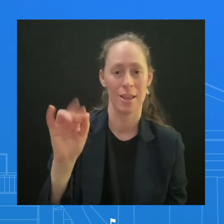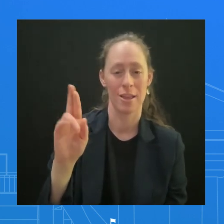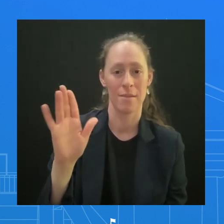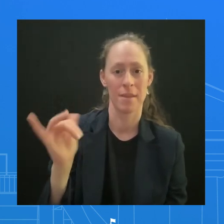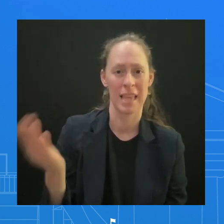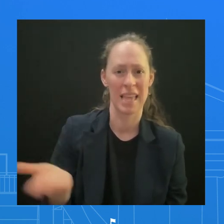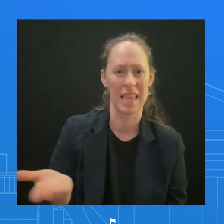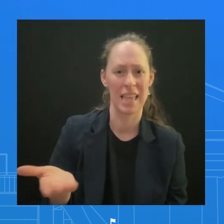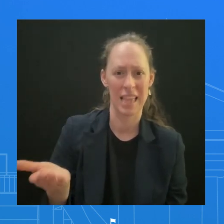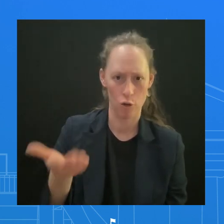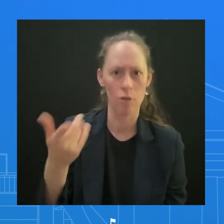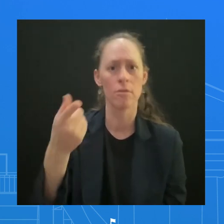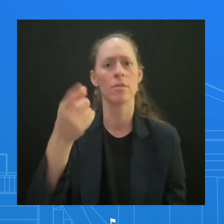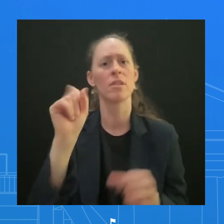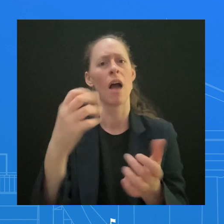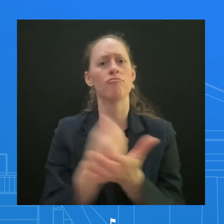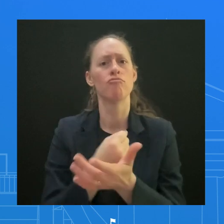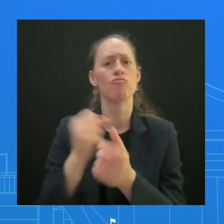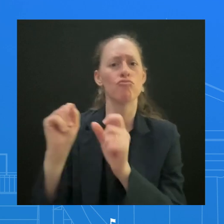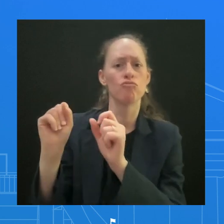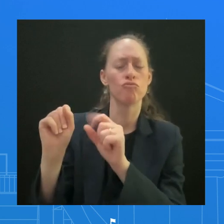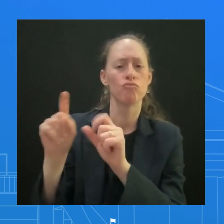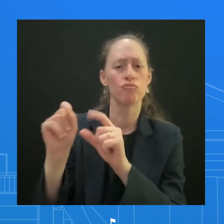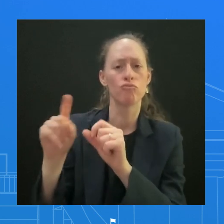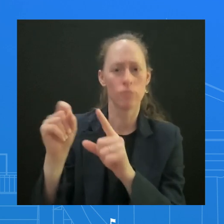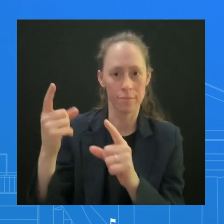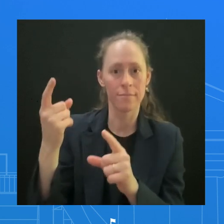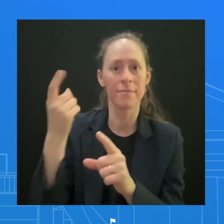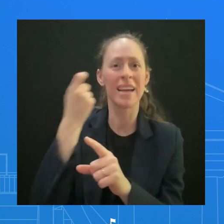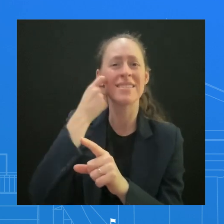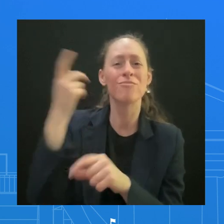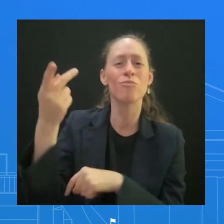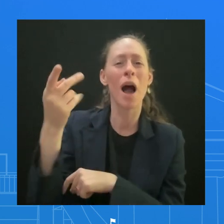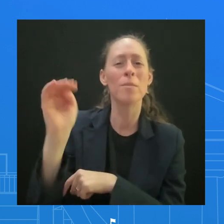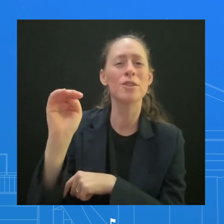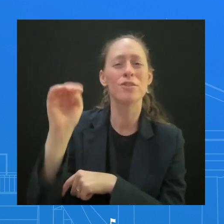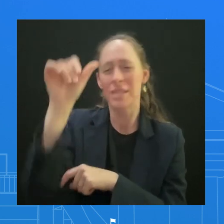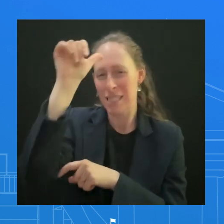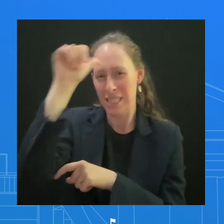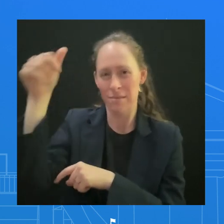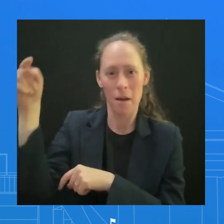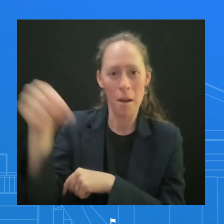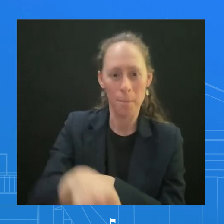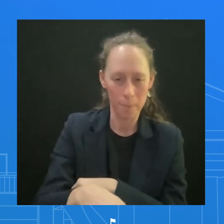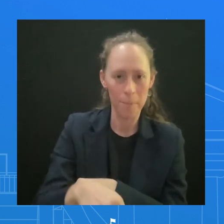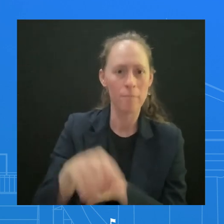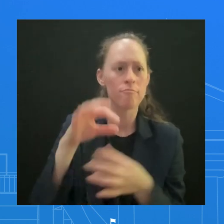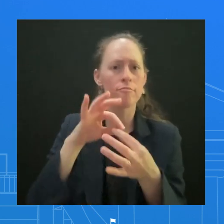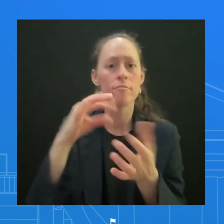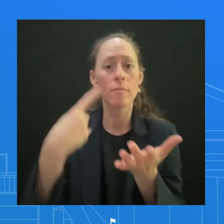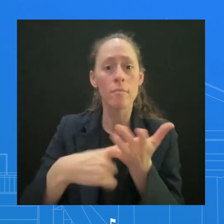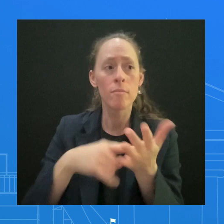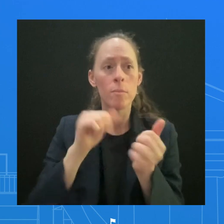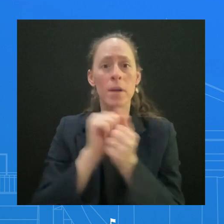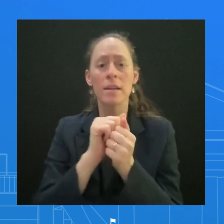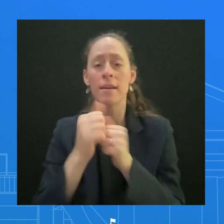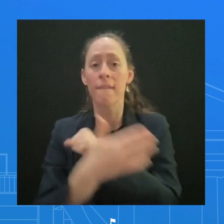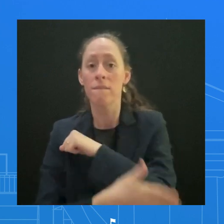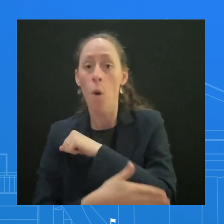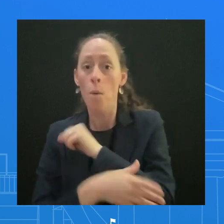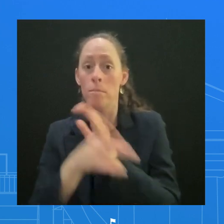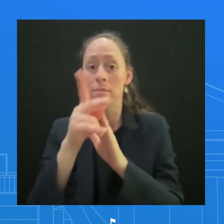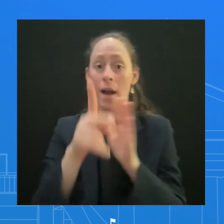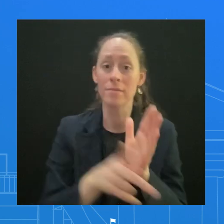after the Prime Minister's visit yesterday and any other foreign policy matters that you all may have questions on. Admiral, the podium is